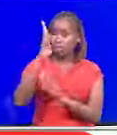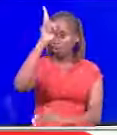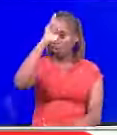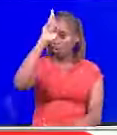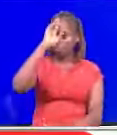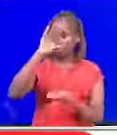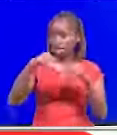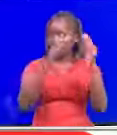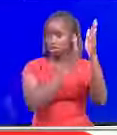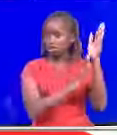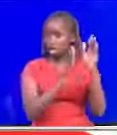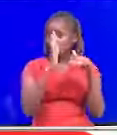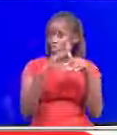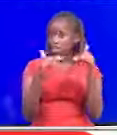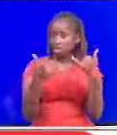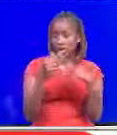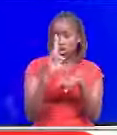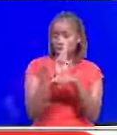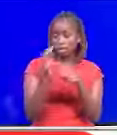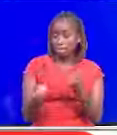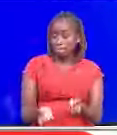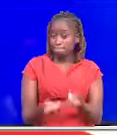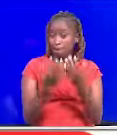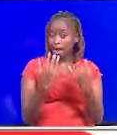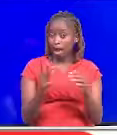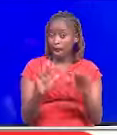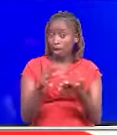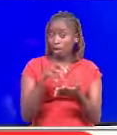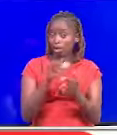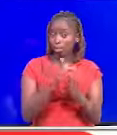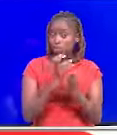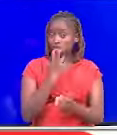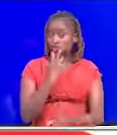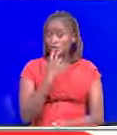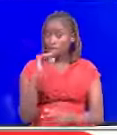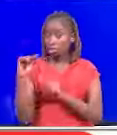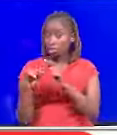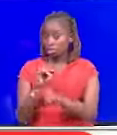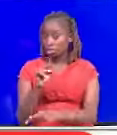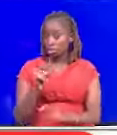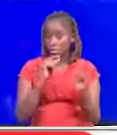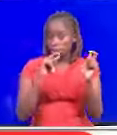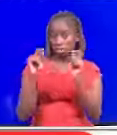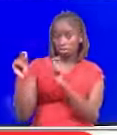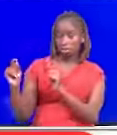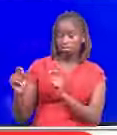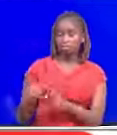supplying security rather than using tear gas, as was the case with Tuesday's Gen Z protests.